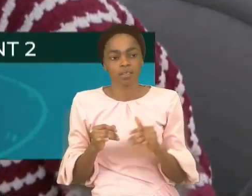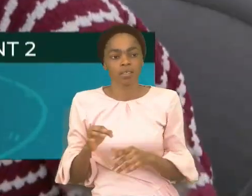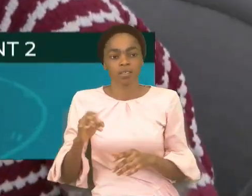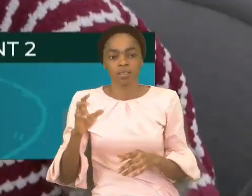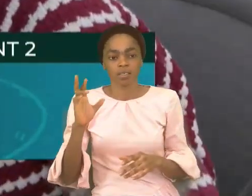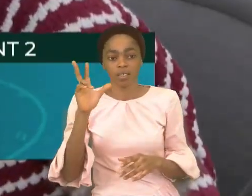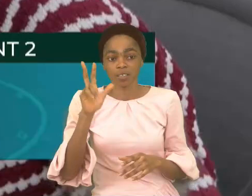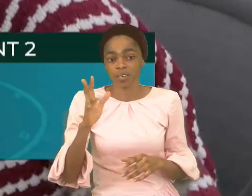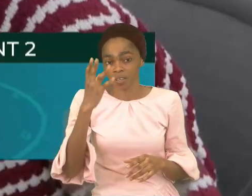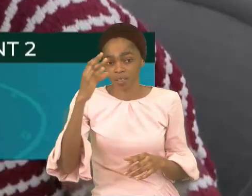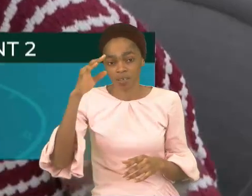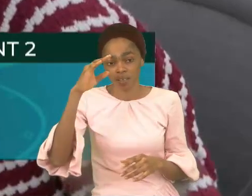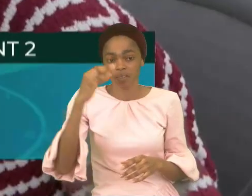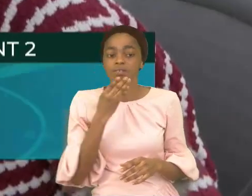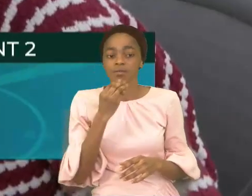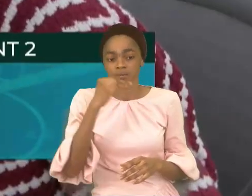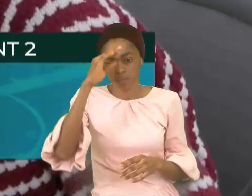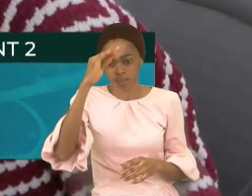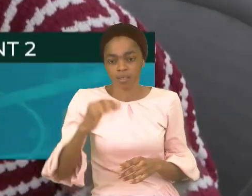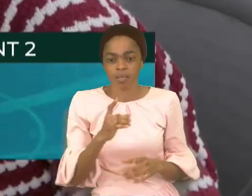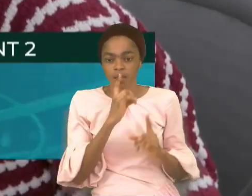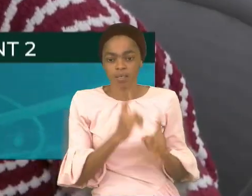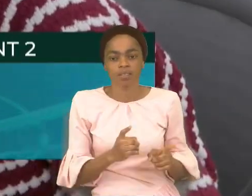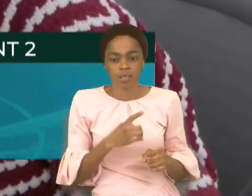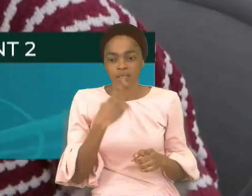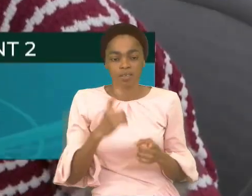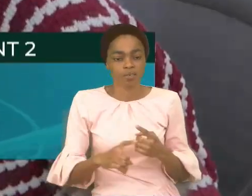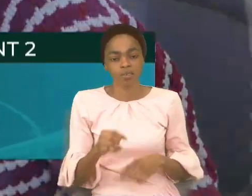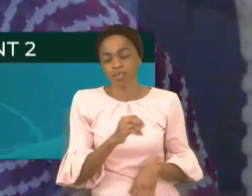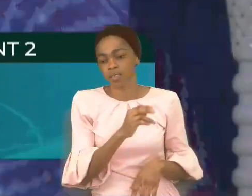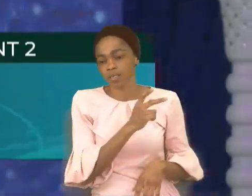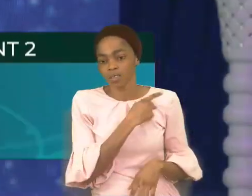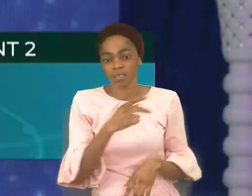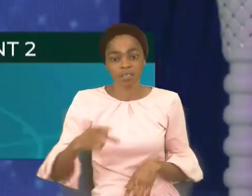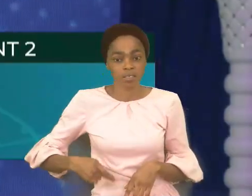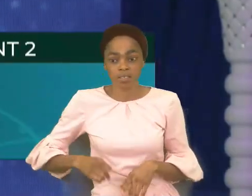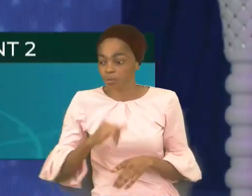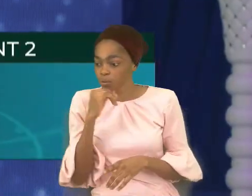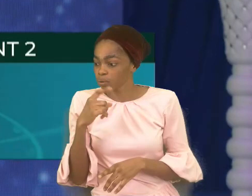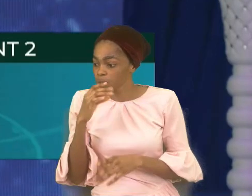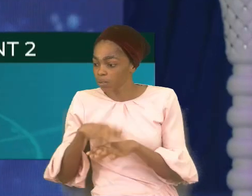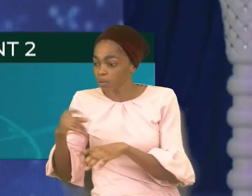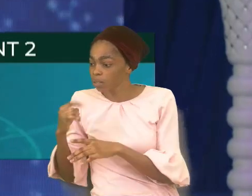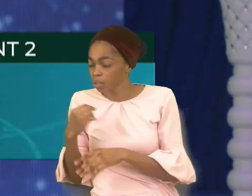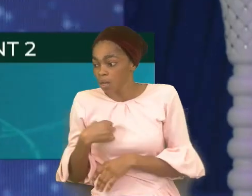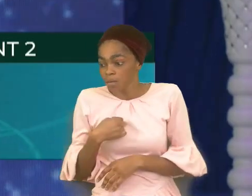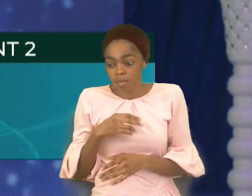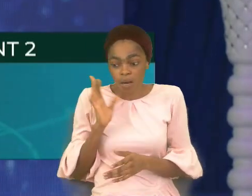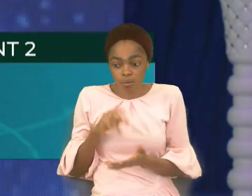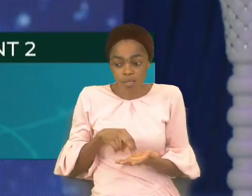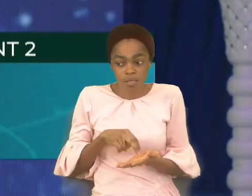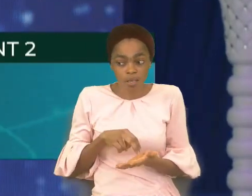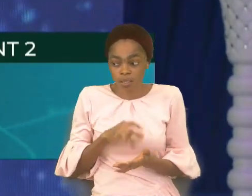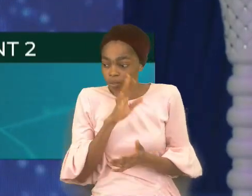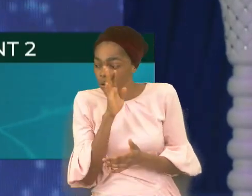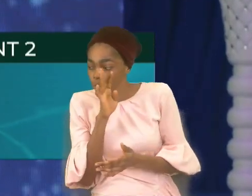people around, I will stand, I will stand. They can only whisper. They cannot look at Nebuchadnezzar face to face